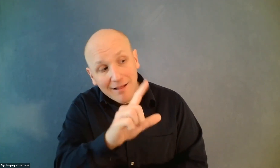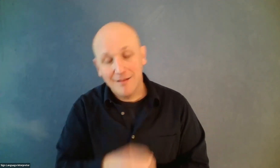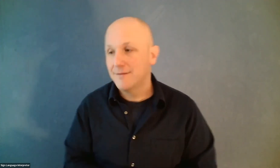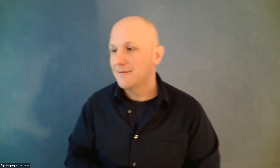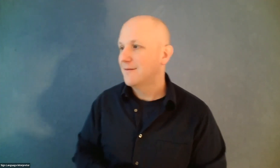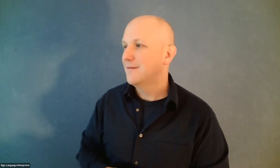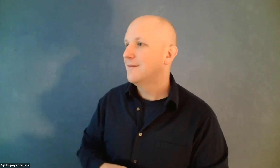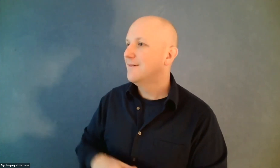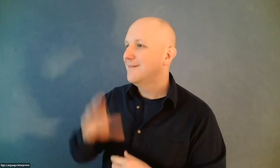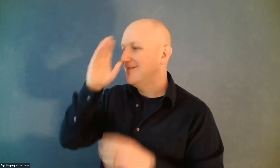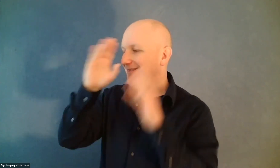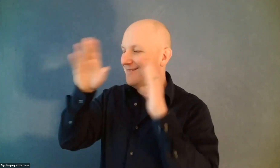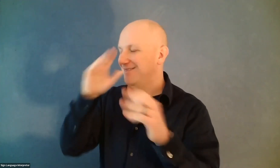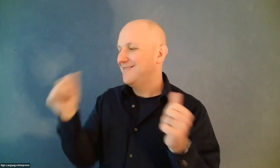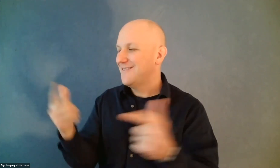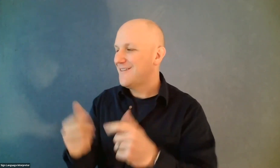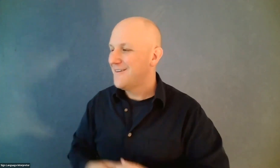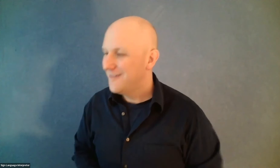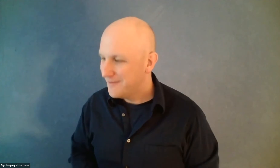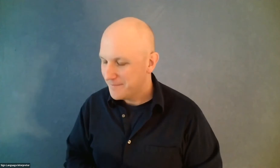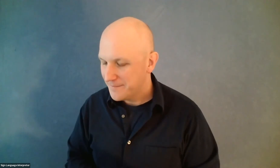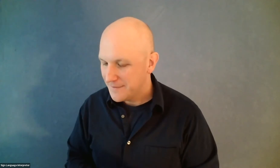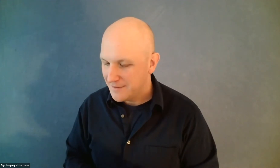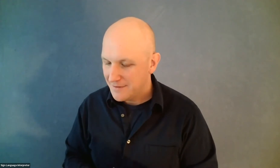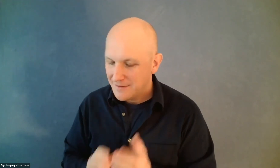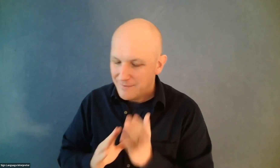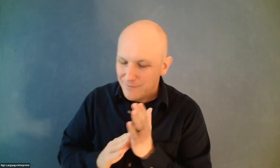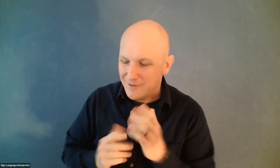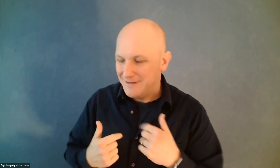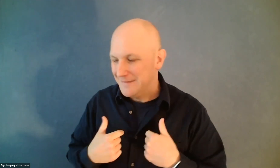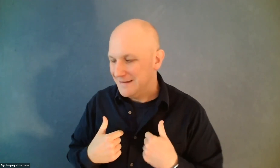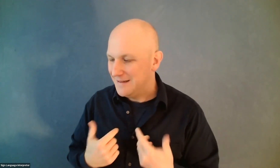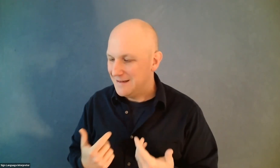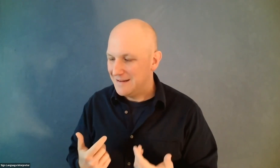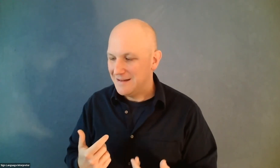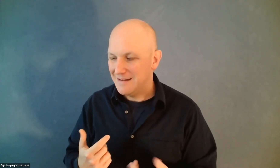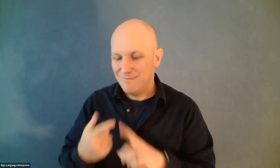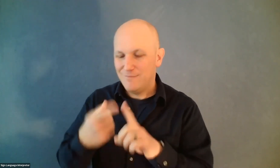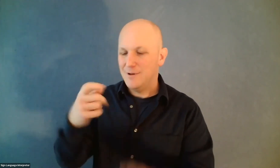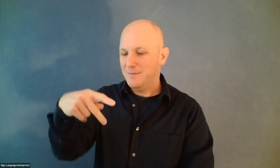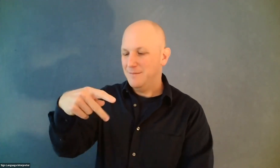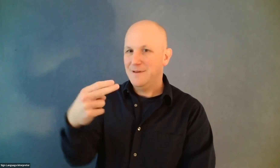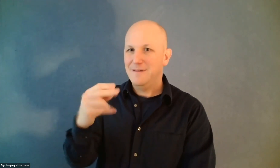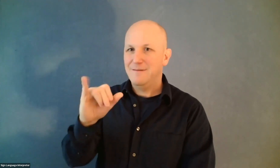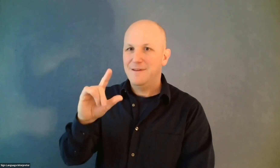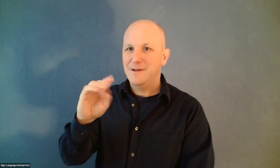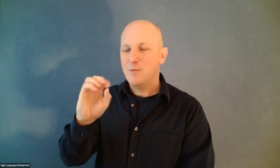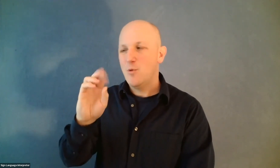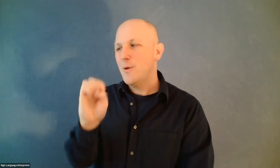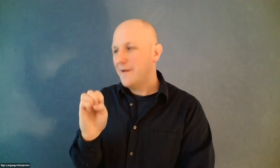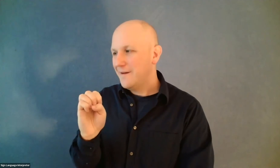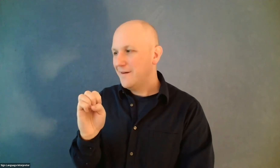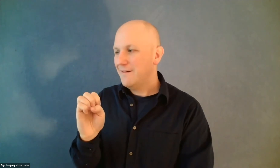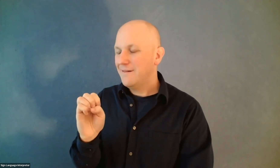Hello, everybody. Forgive me for my medium. I'm coming from Fillmore, and it was imperative for